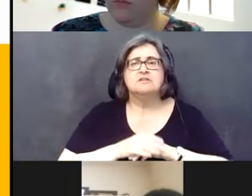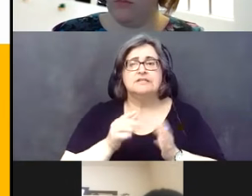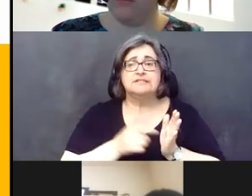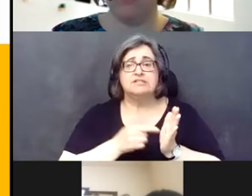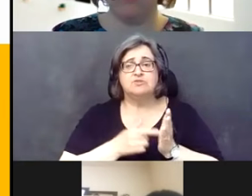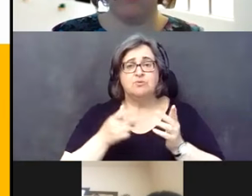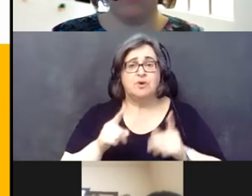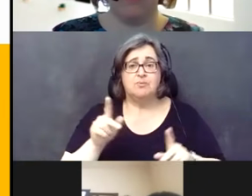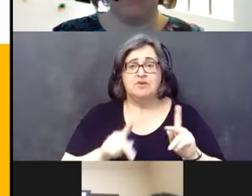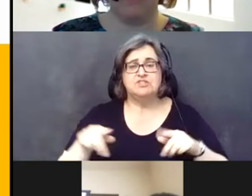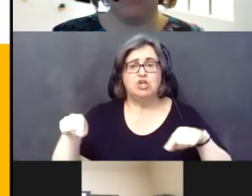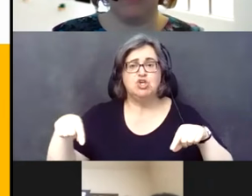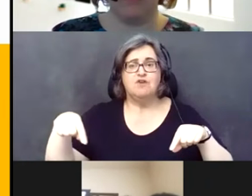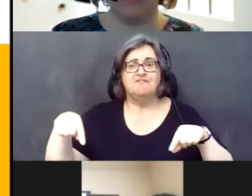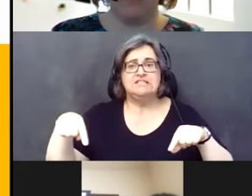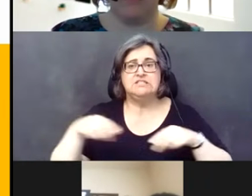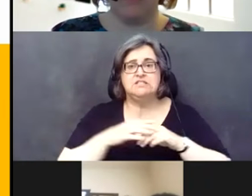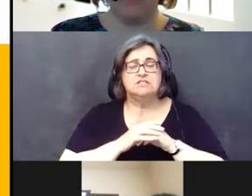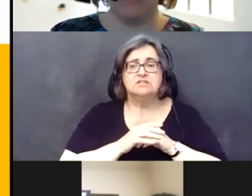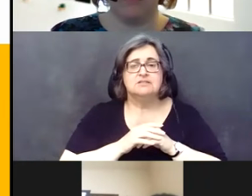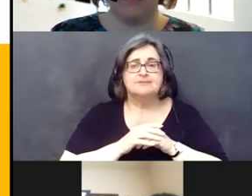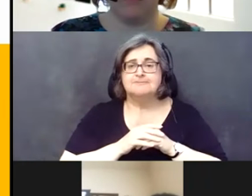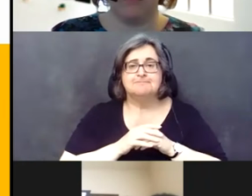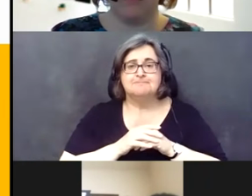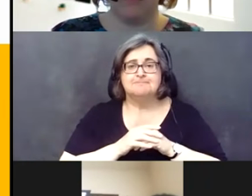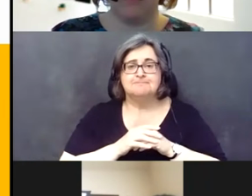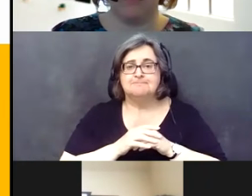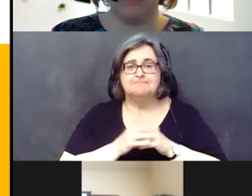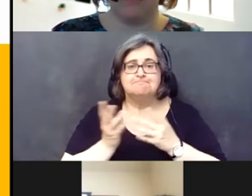when people are nervous, they